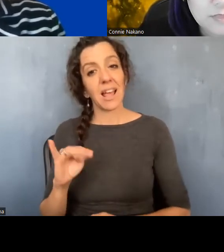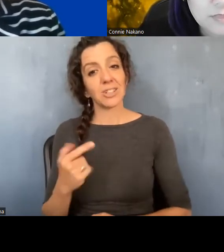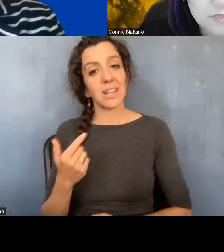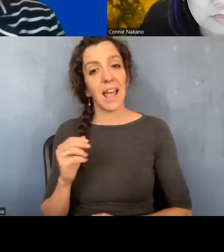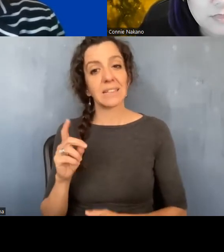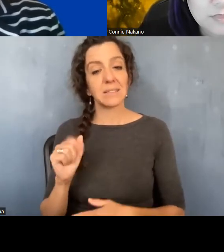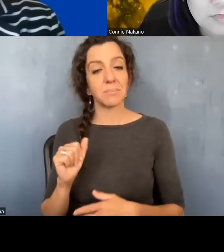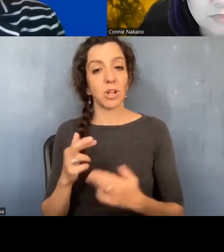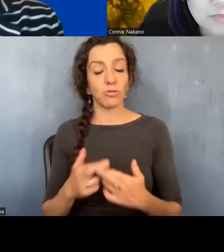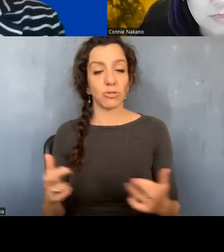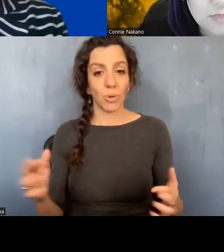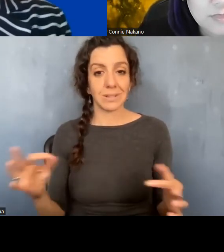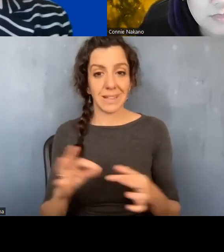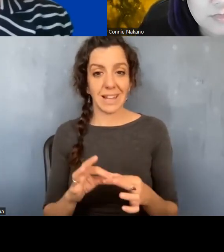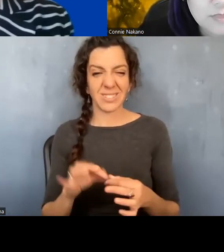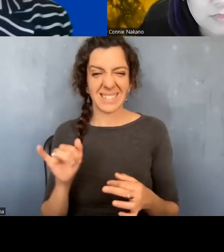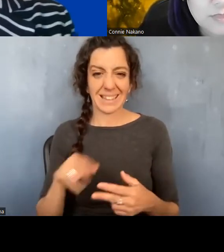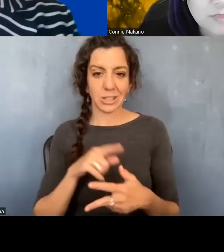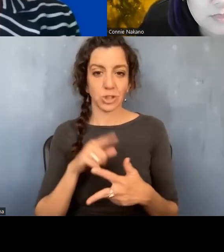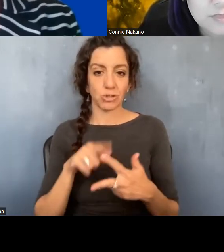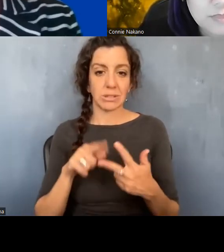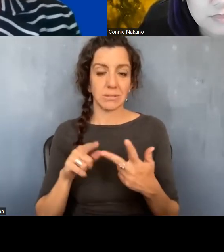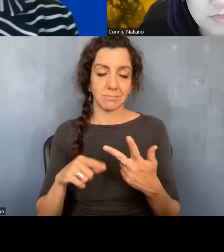Connections as the three primary